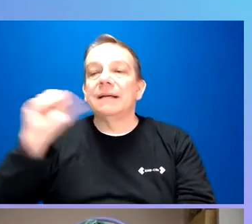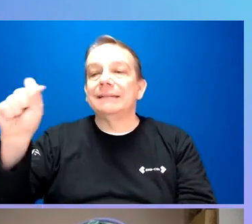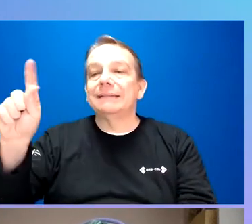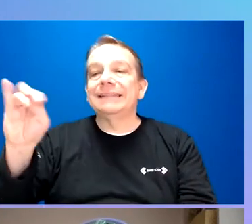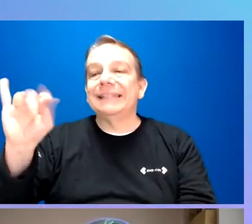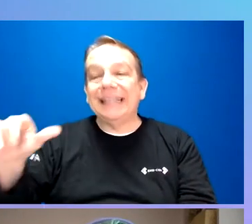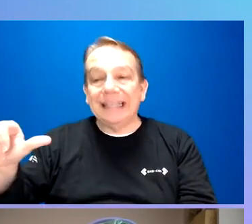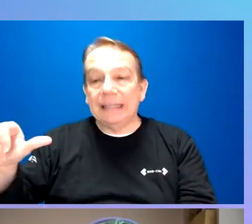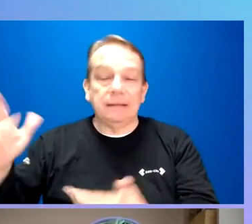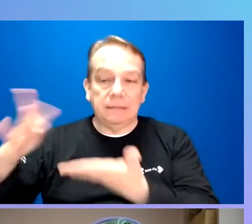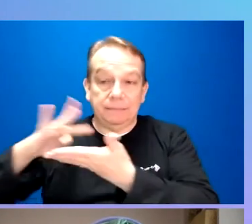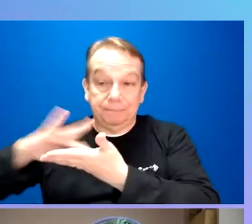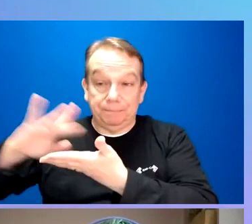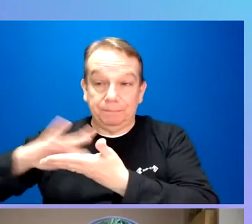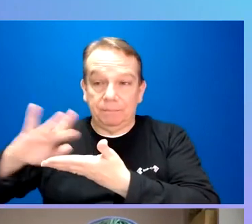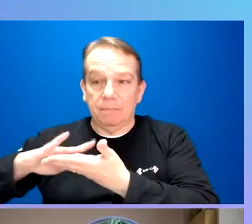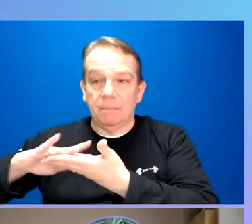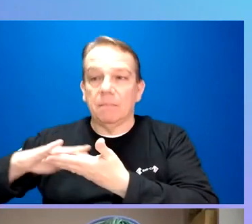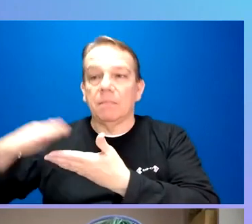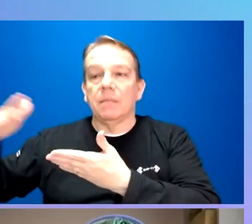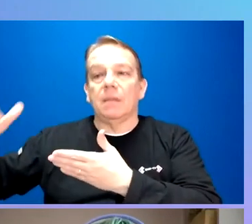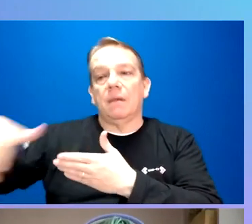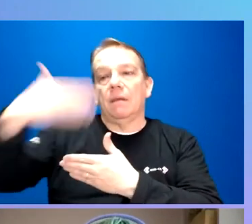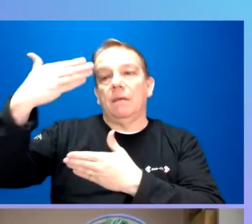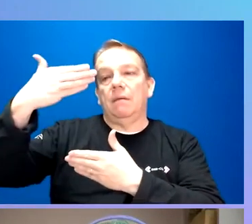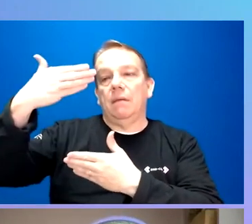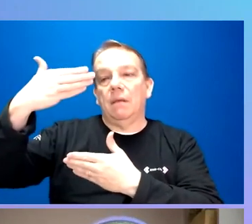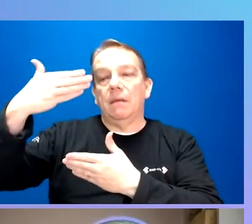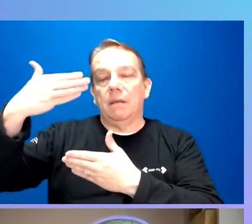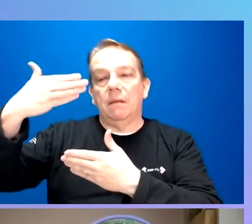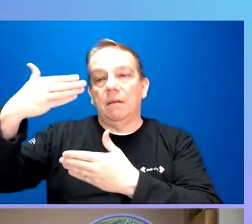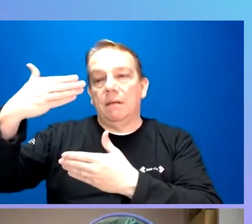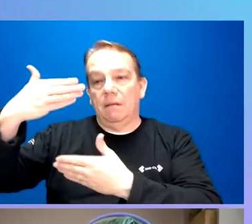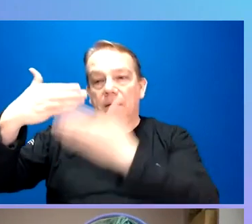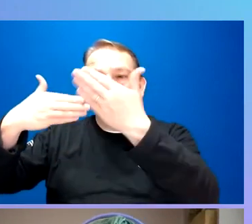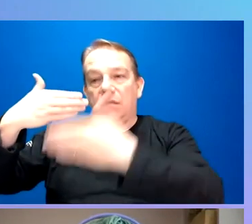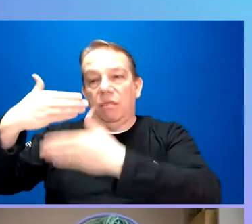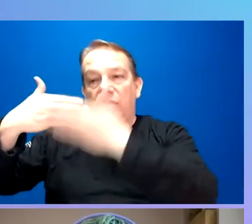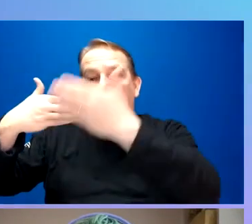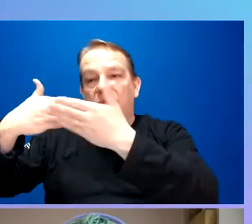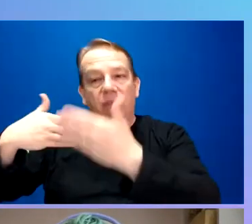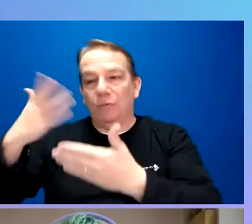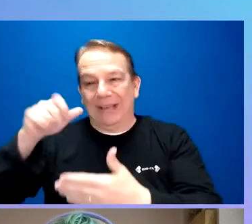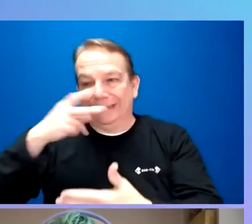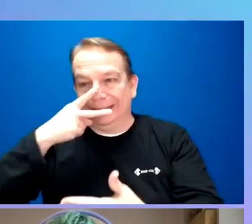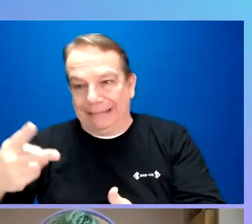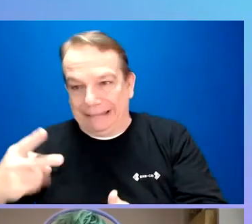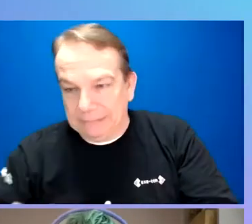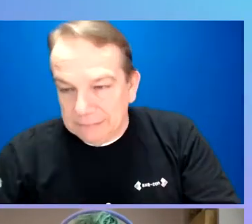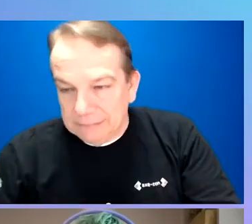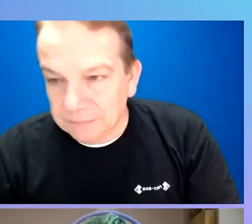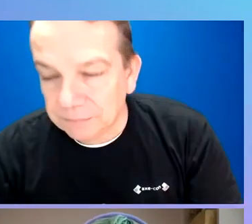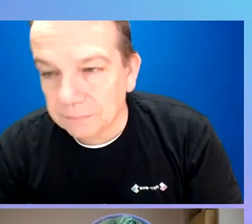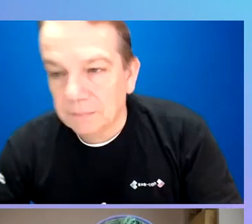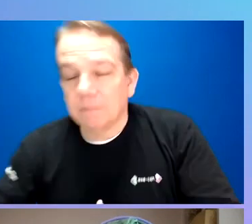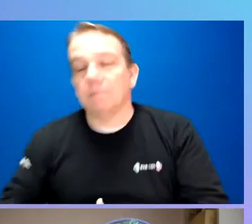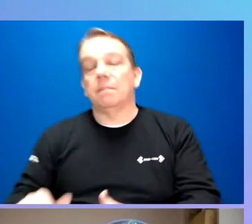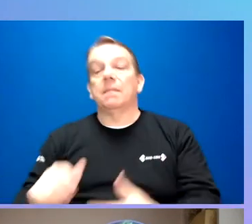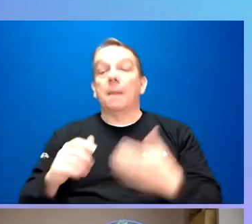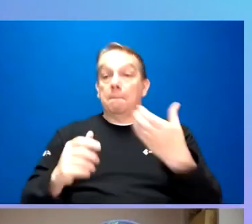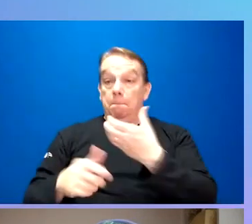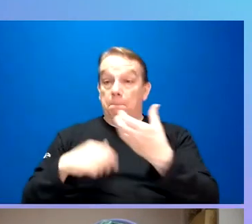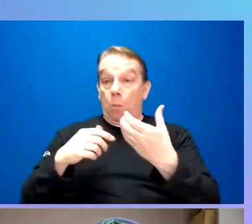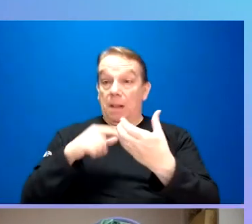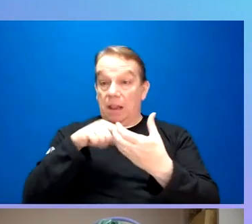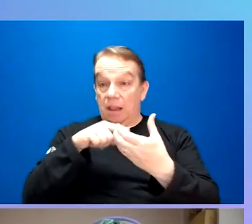you're scrolling, the focus may get obscured by the sticky header. However, on mobile apps again, or